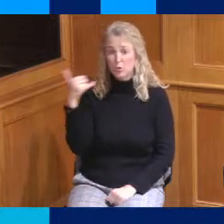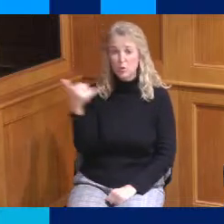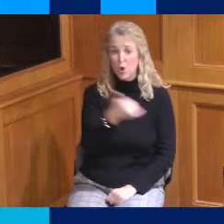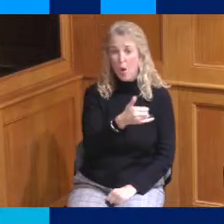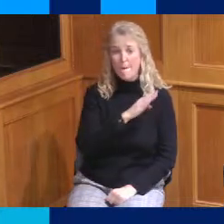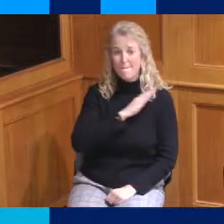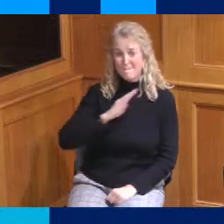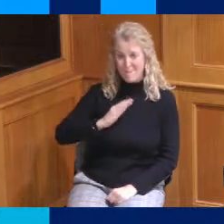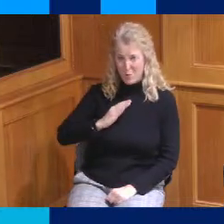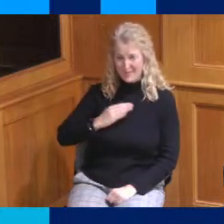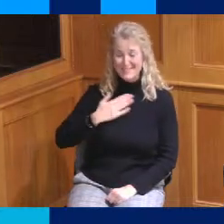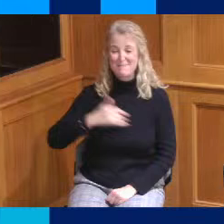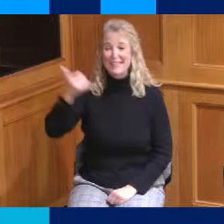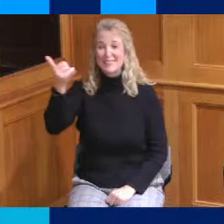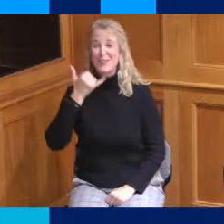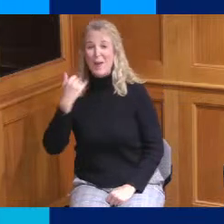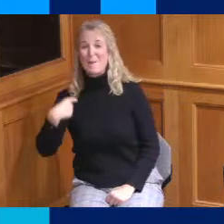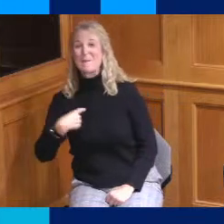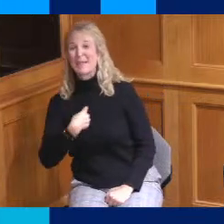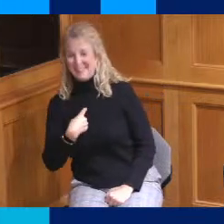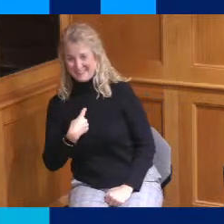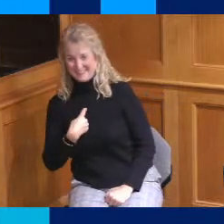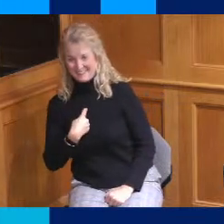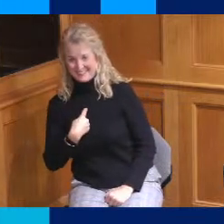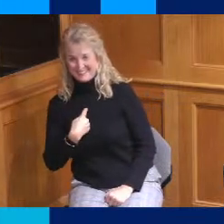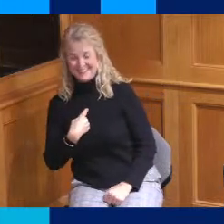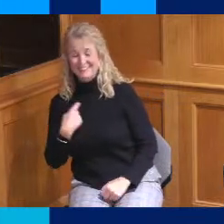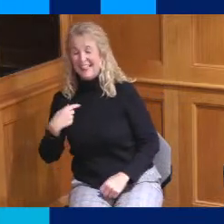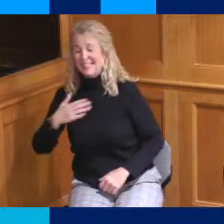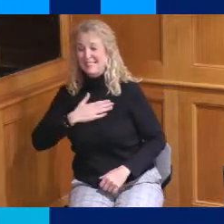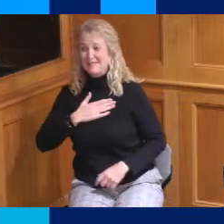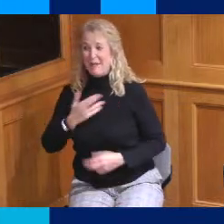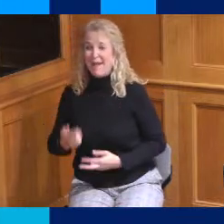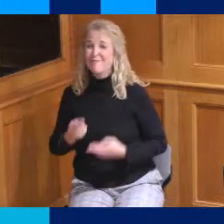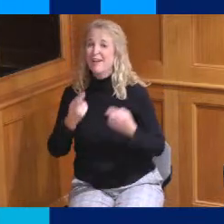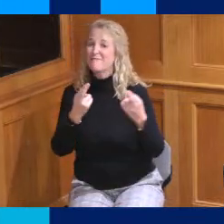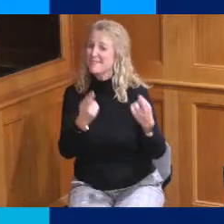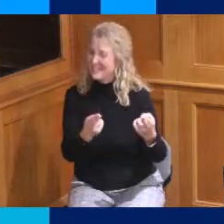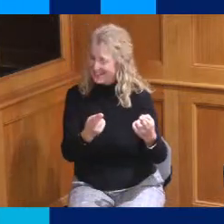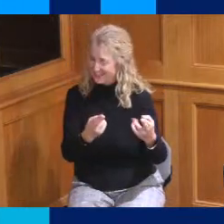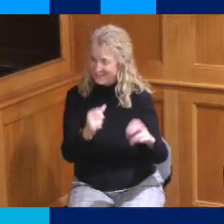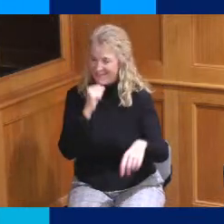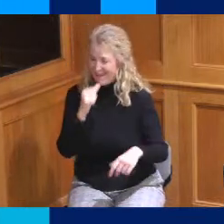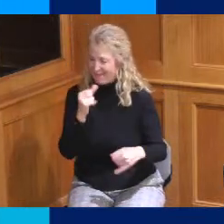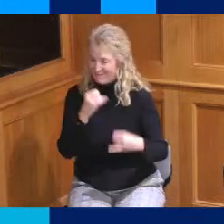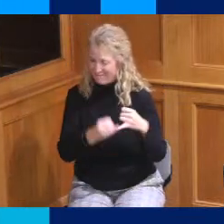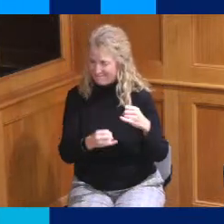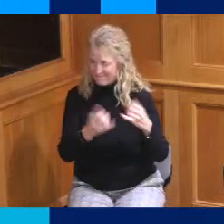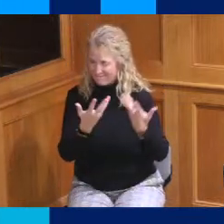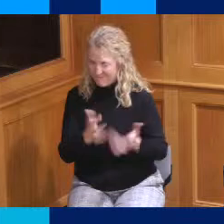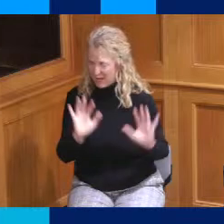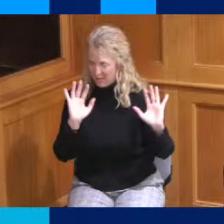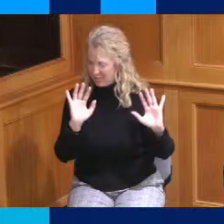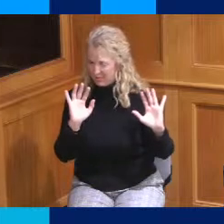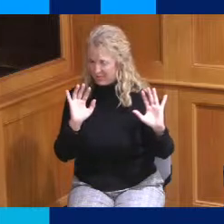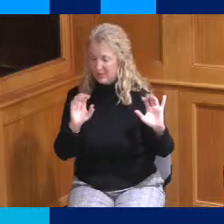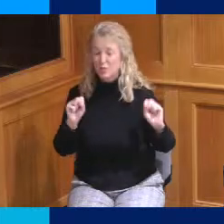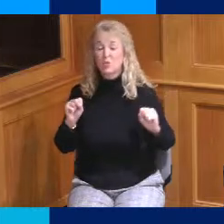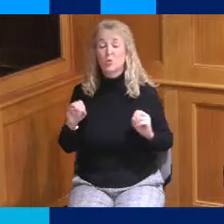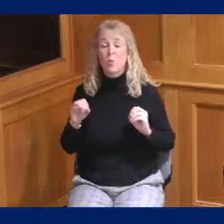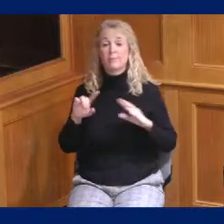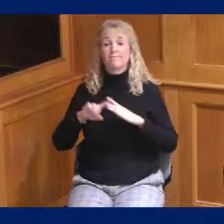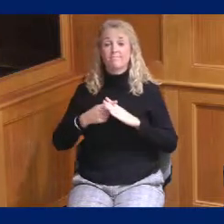complain. Please call the administration. This is just a recommendation to the board at this point. So right out of the